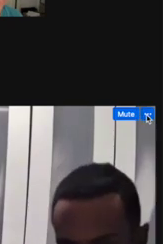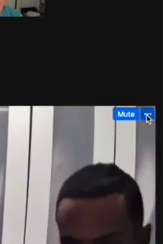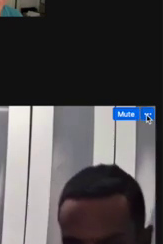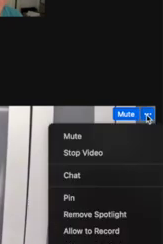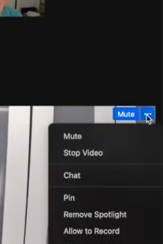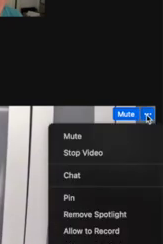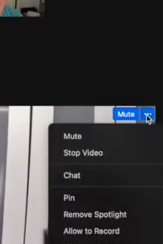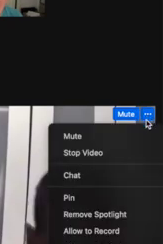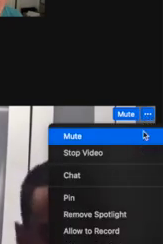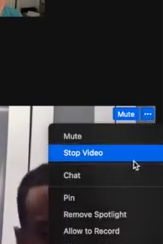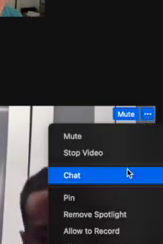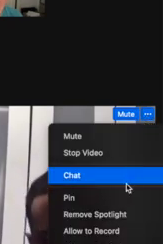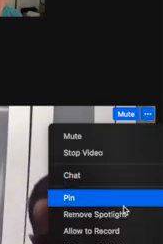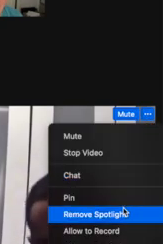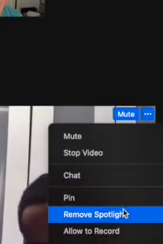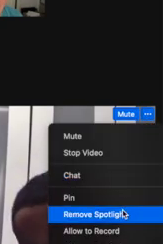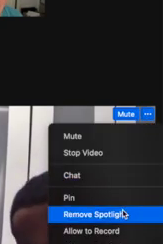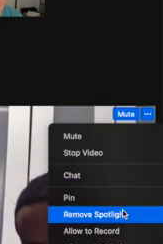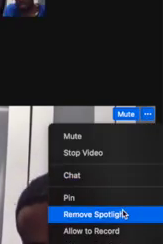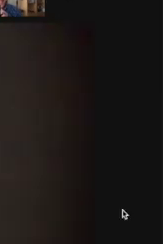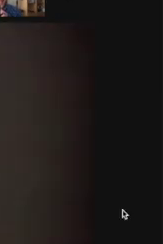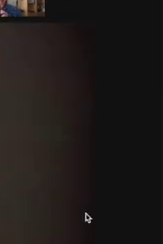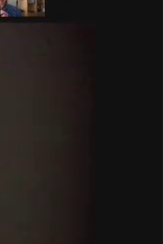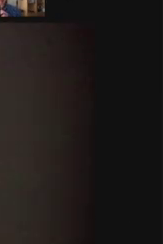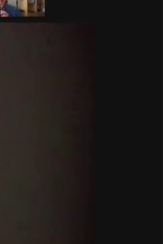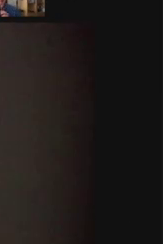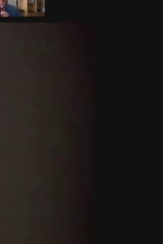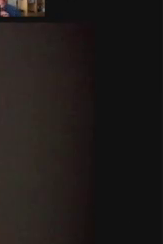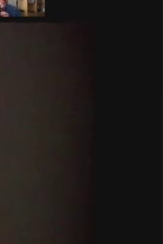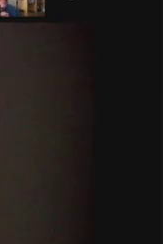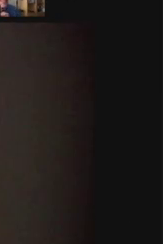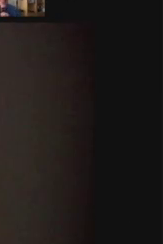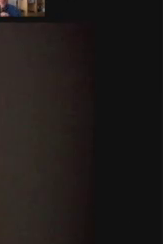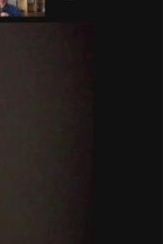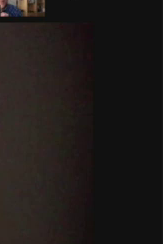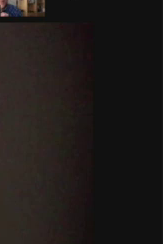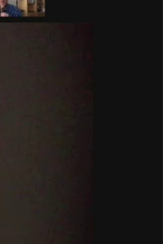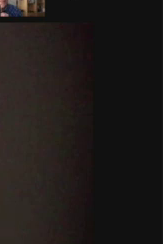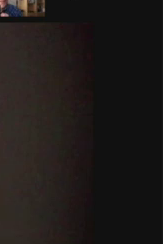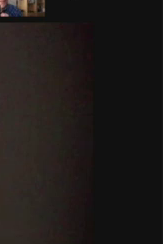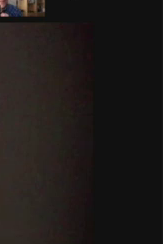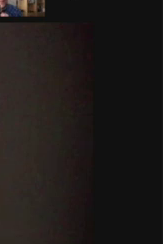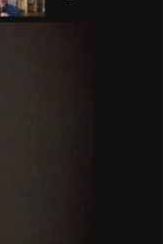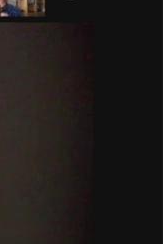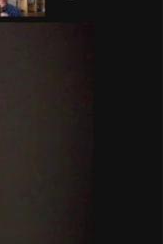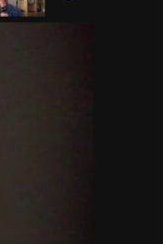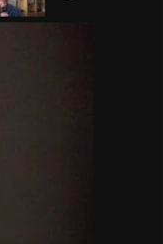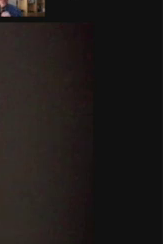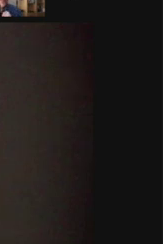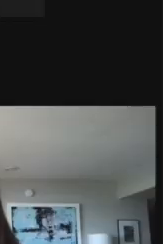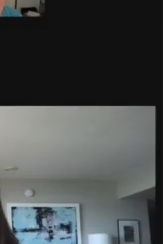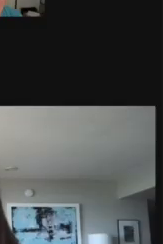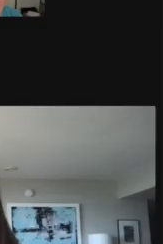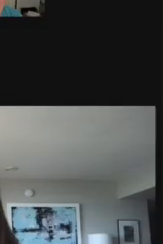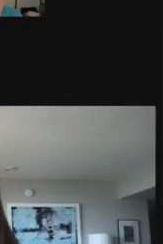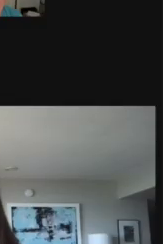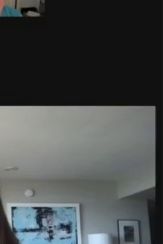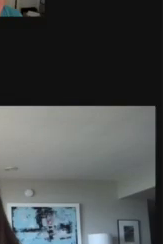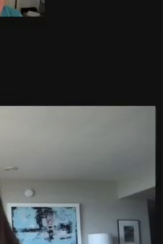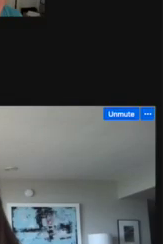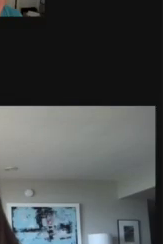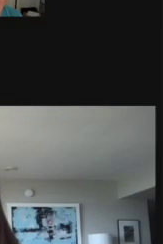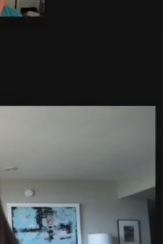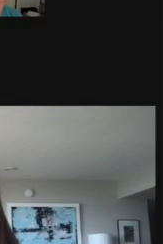Yes. You save up. You have to save. Yeah. Jennifer and Greg, you also went to New Zealand, right?